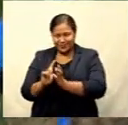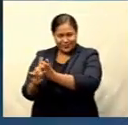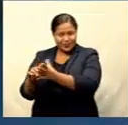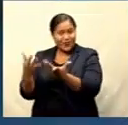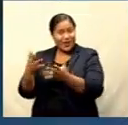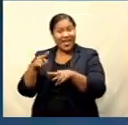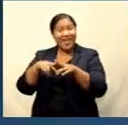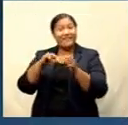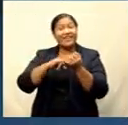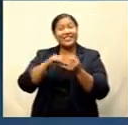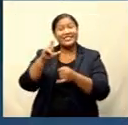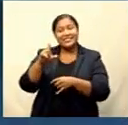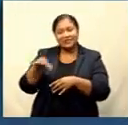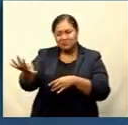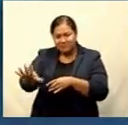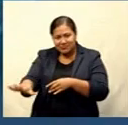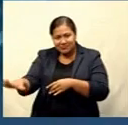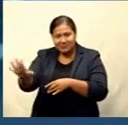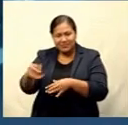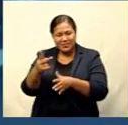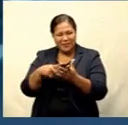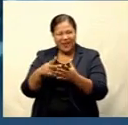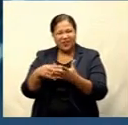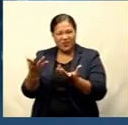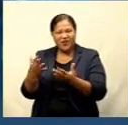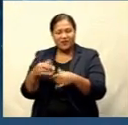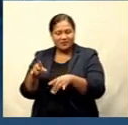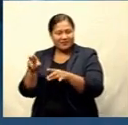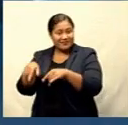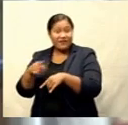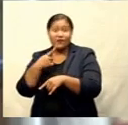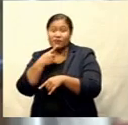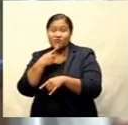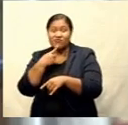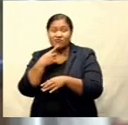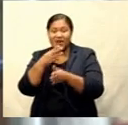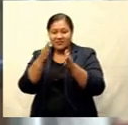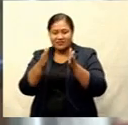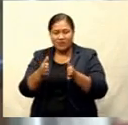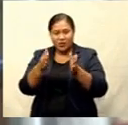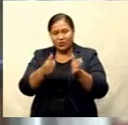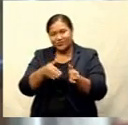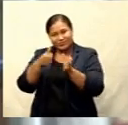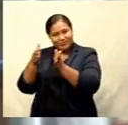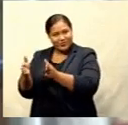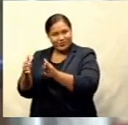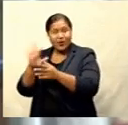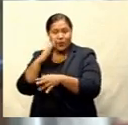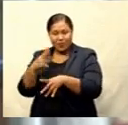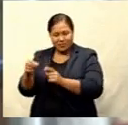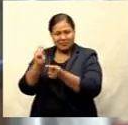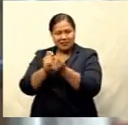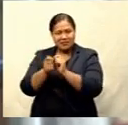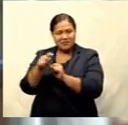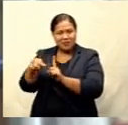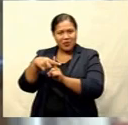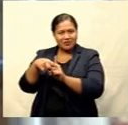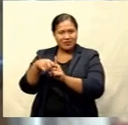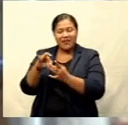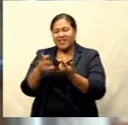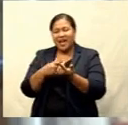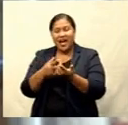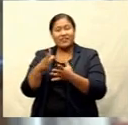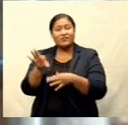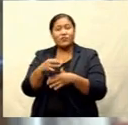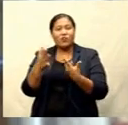FSC compound as part of the essential movement from the red zone to the green zone when they tested positive. The remaining cases are from